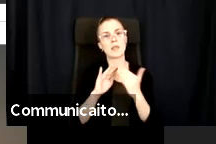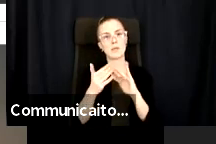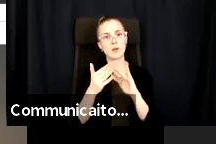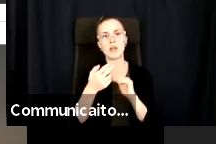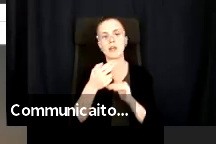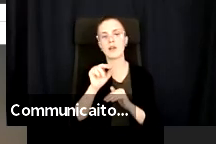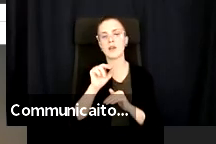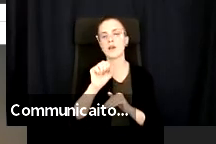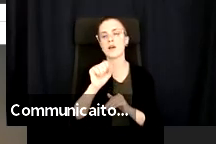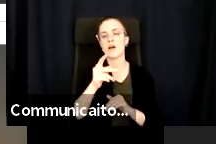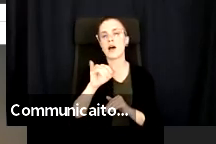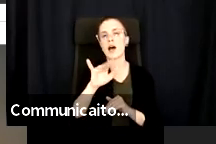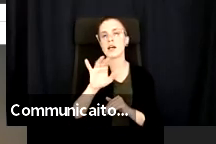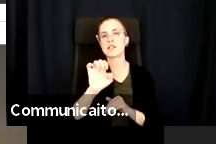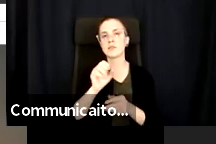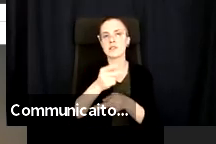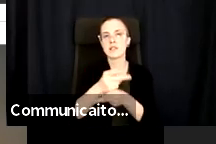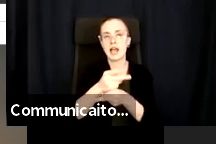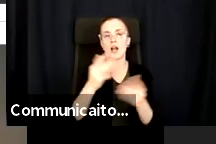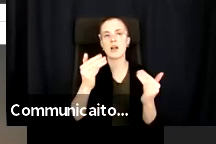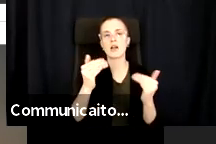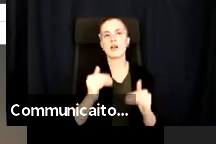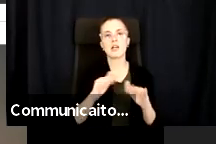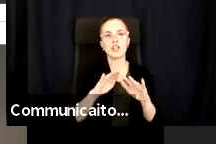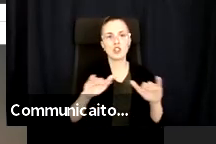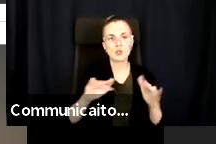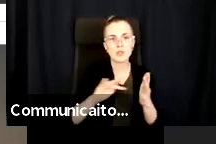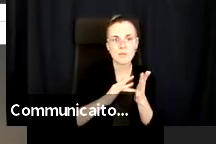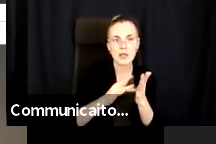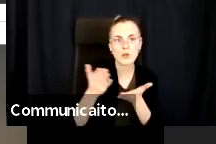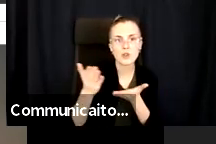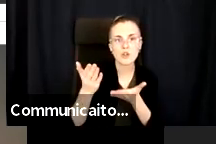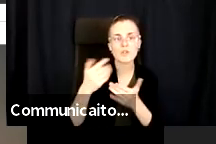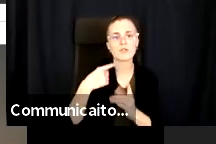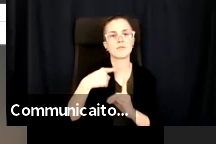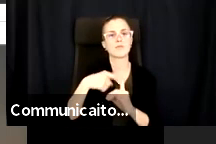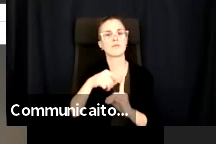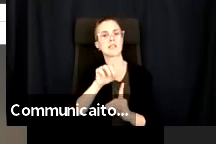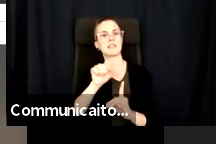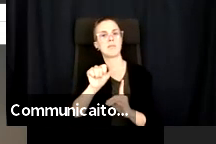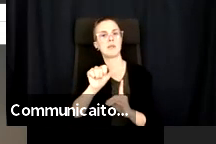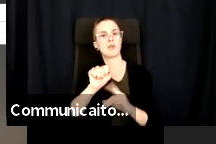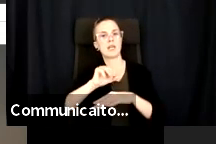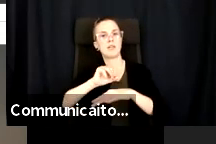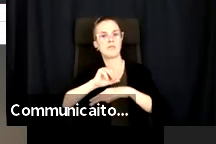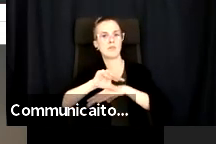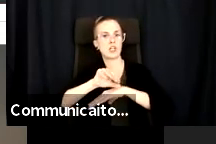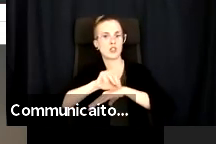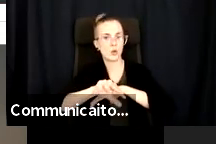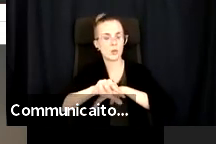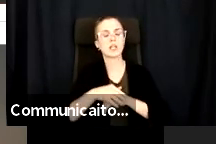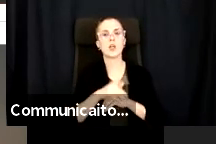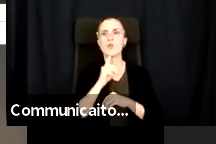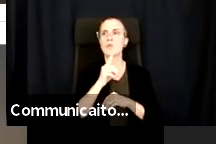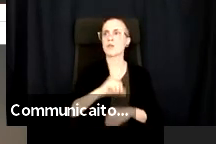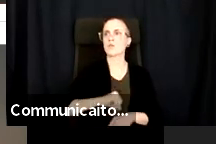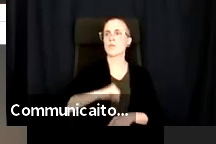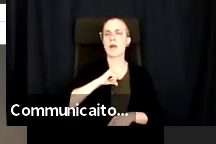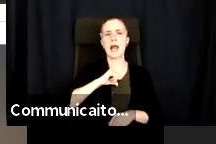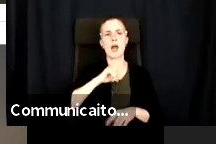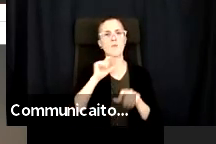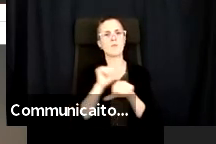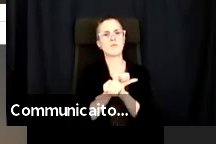medical services, and disability consulting. We're very proud to have been dedicated to working together for 15